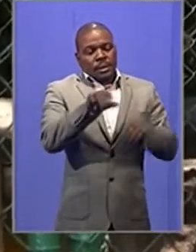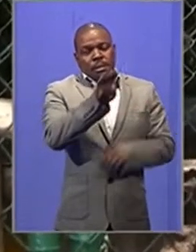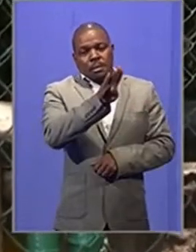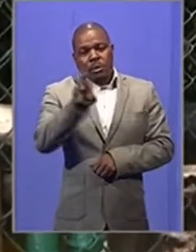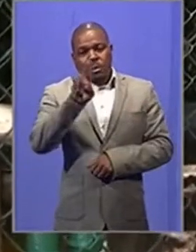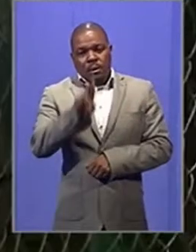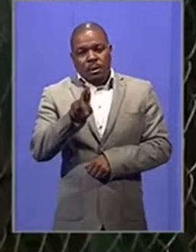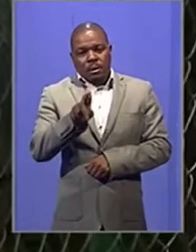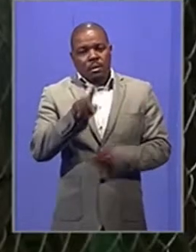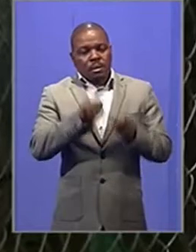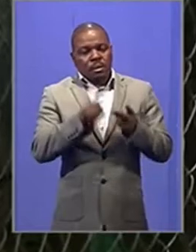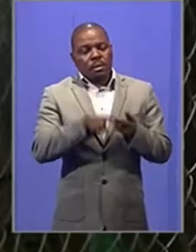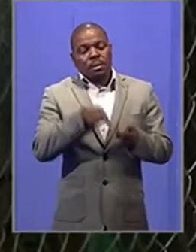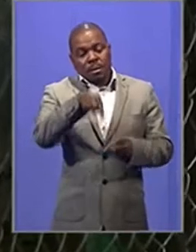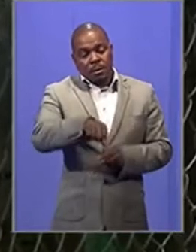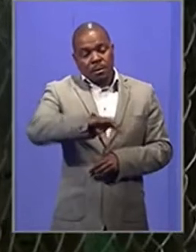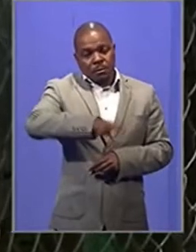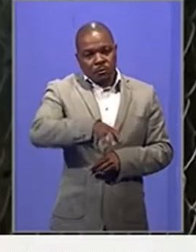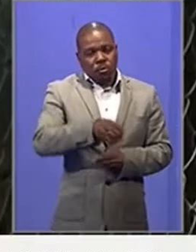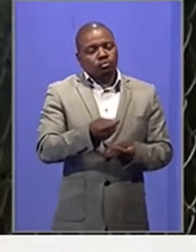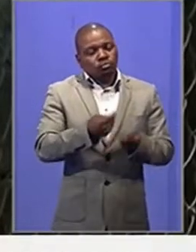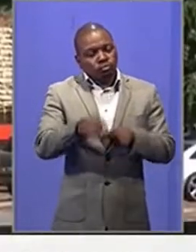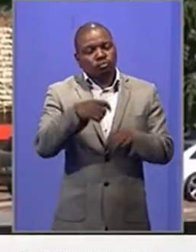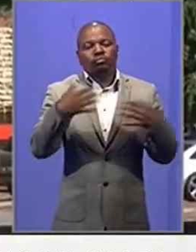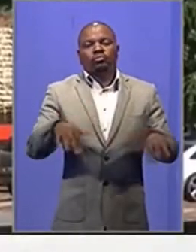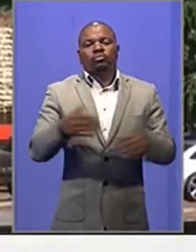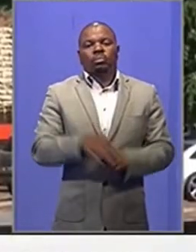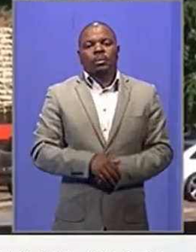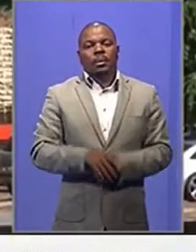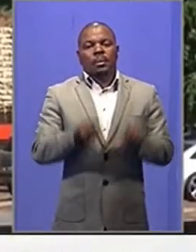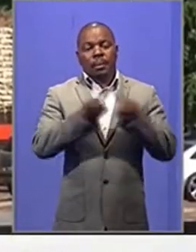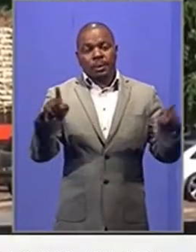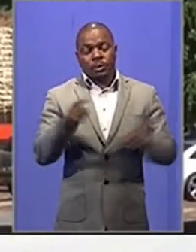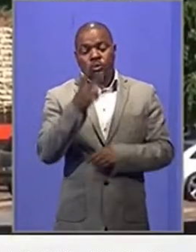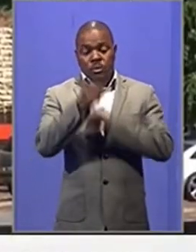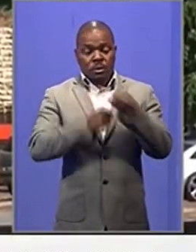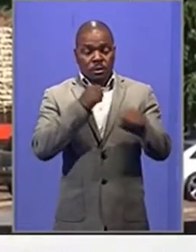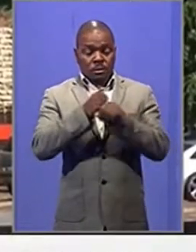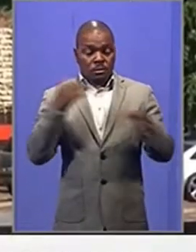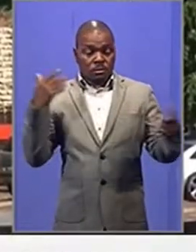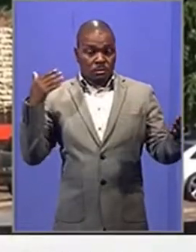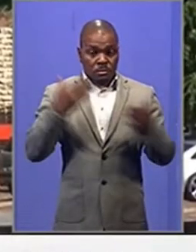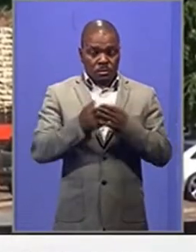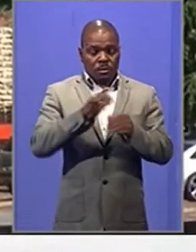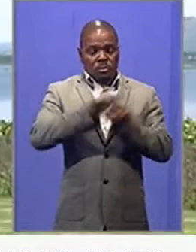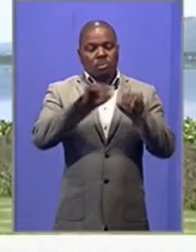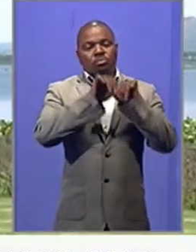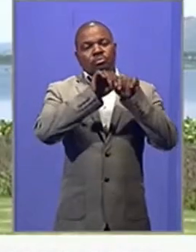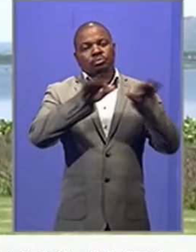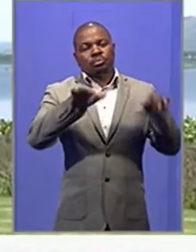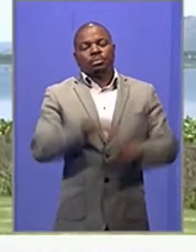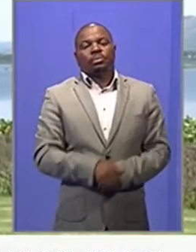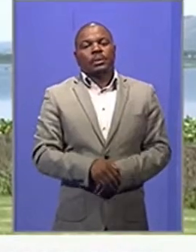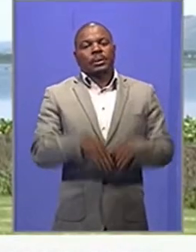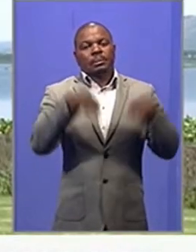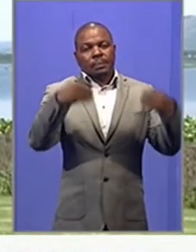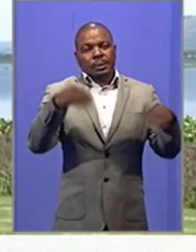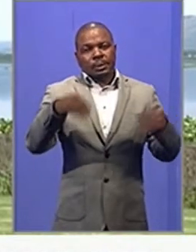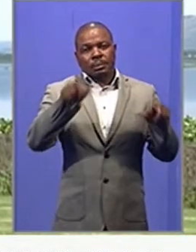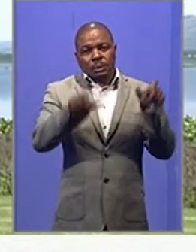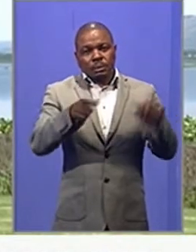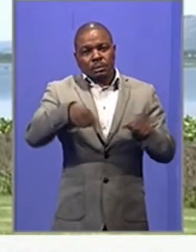mo ntshong dikuno ya profense. Jaanong dingwaga di le 2 morago ga go runya ga leroborobo le bagwebi mo